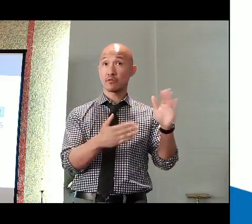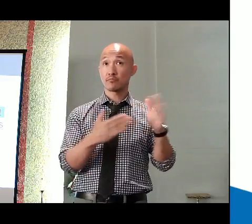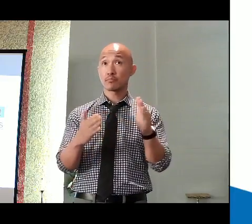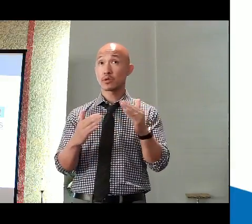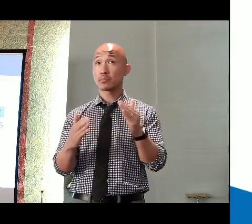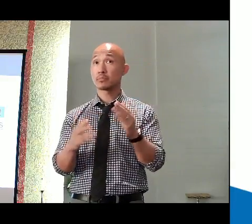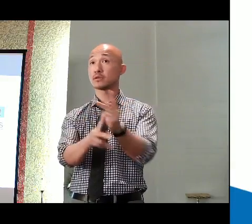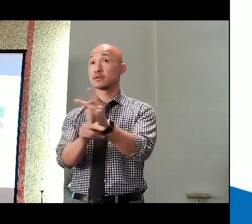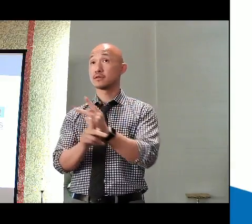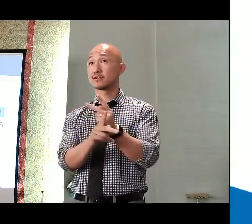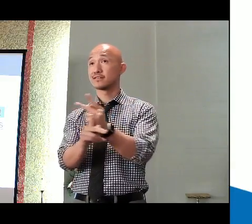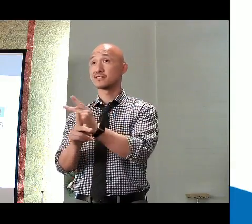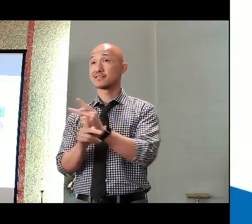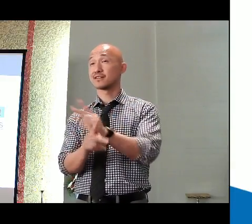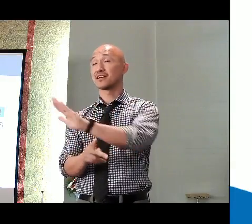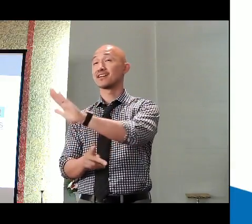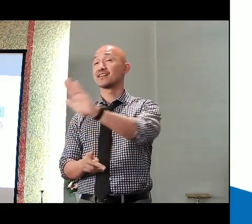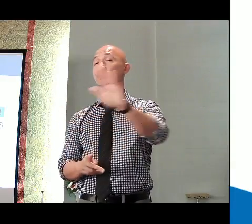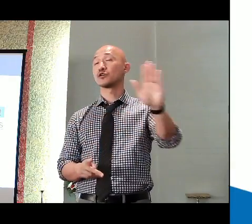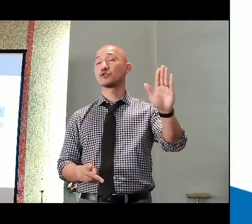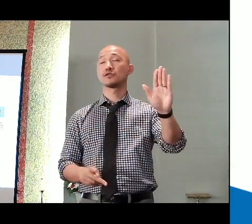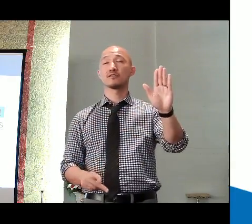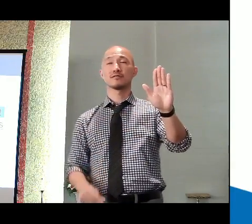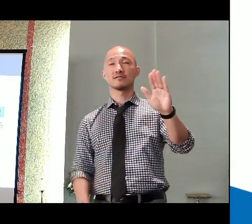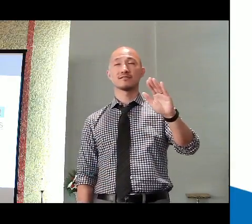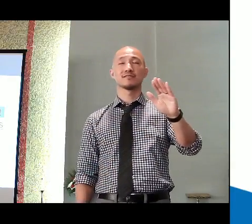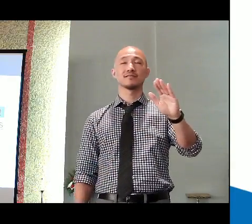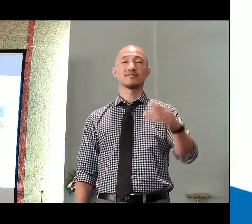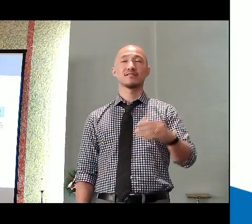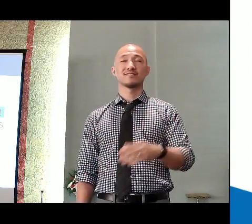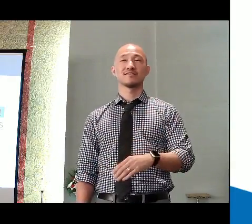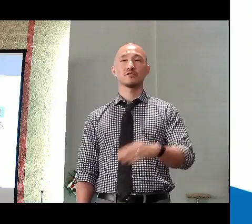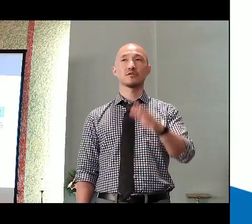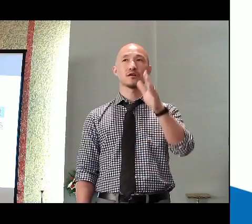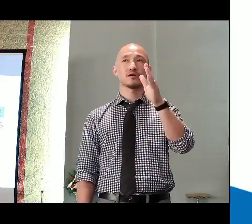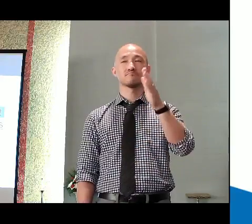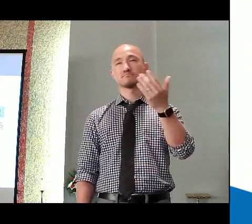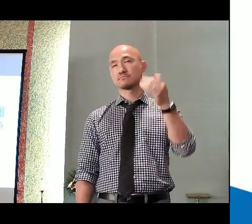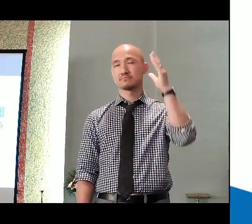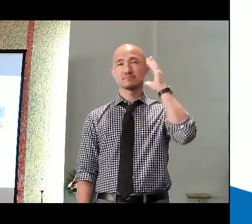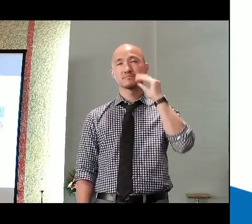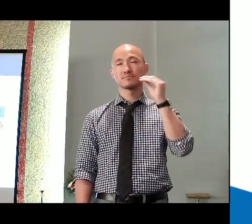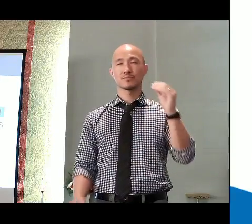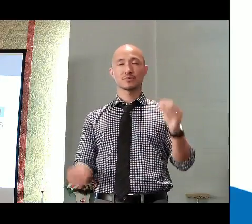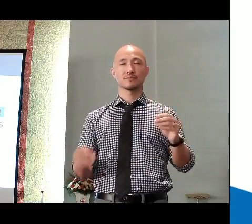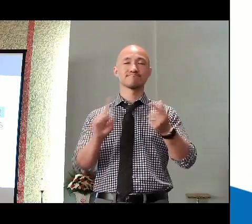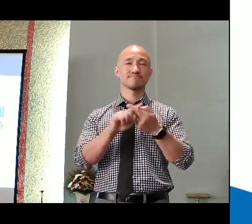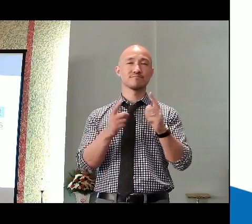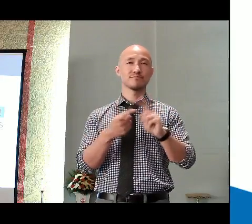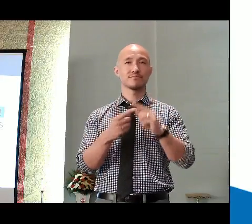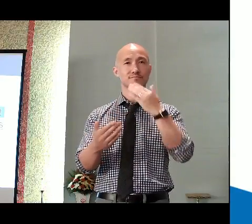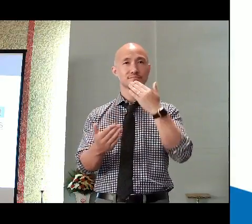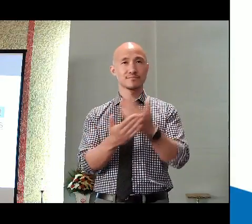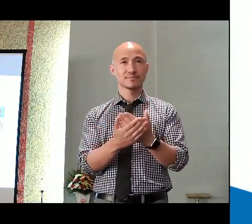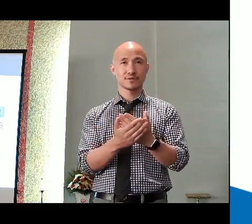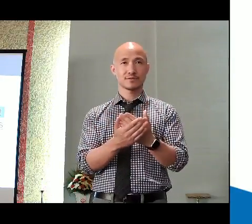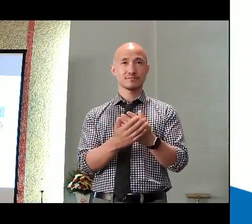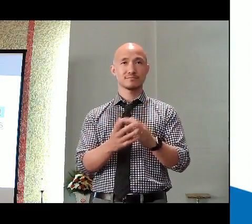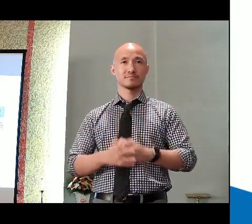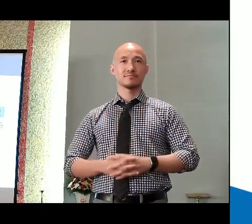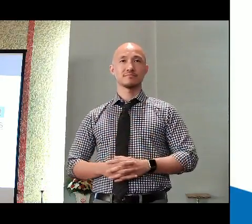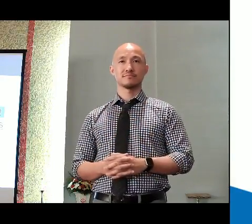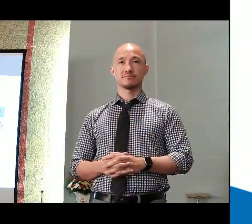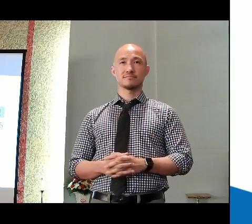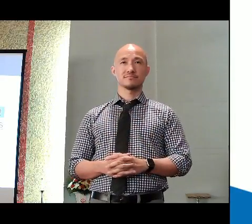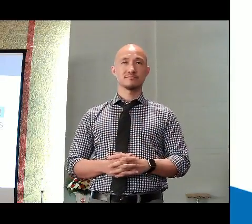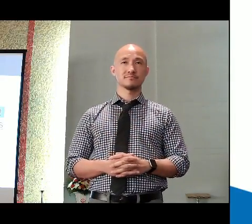earth. I didn't just get to know my wife between the two of us. That came after the wedding. Before the wedding, my